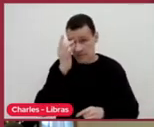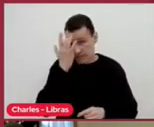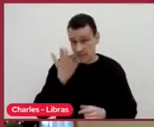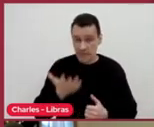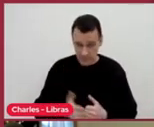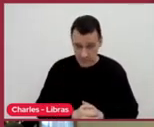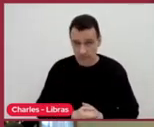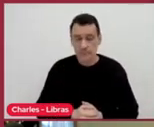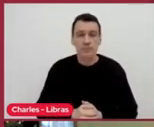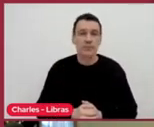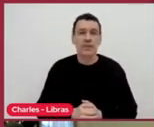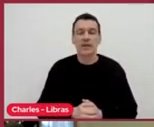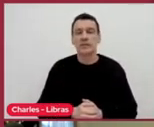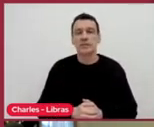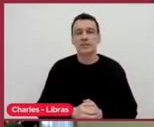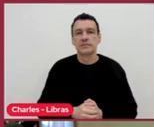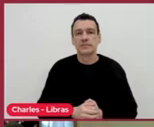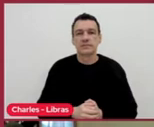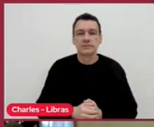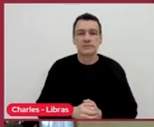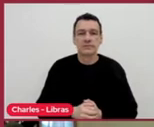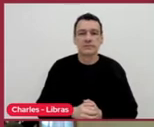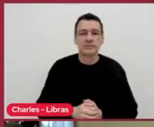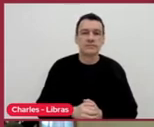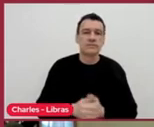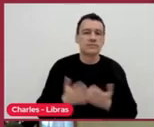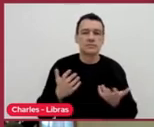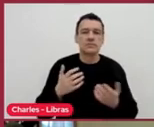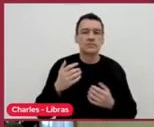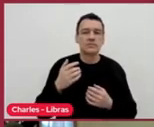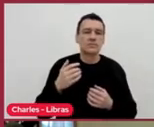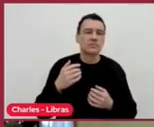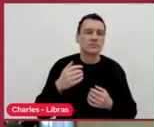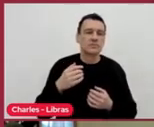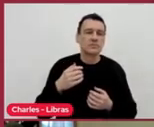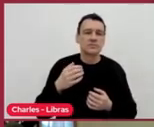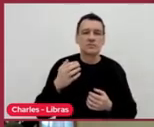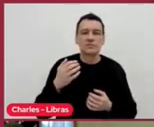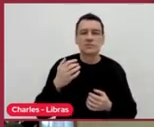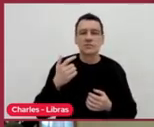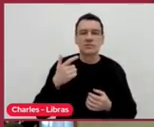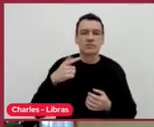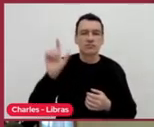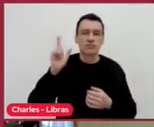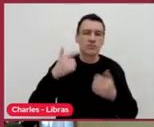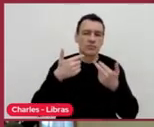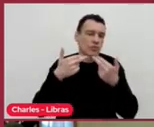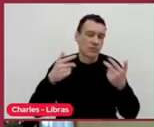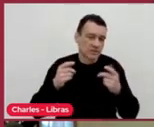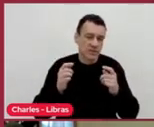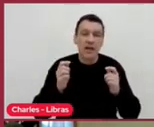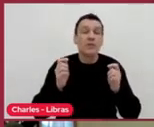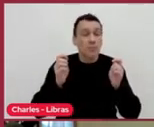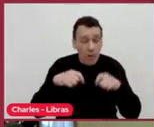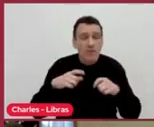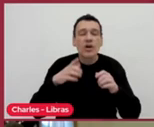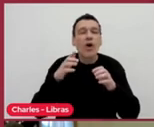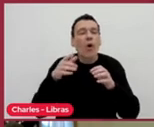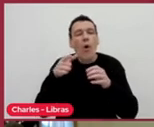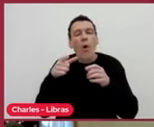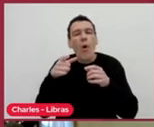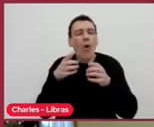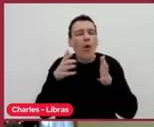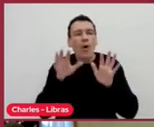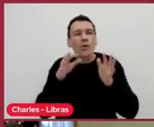also one of the things that it also shines is that you can have optional fields, optional inputs. So